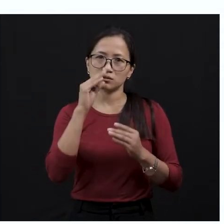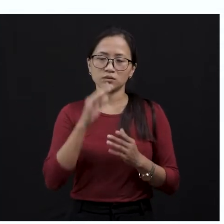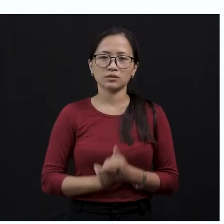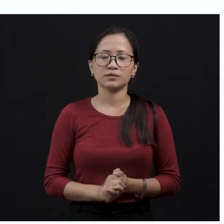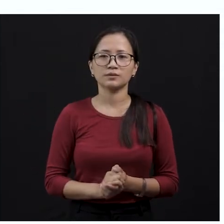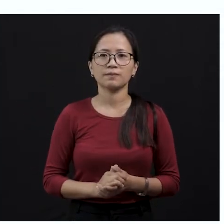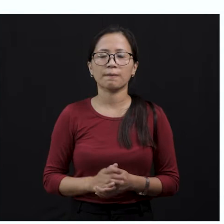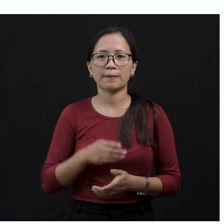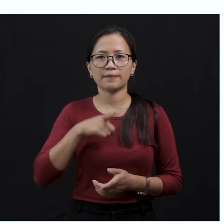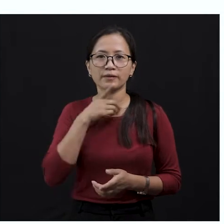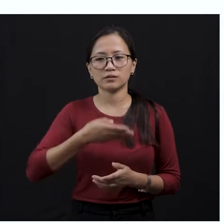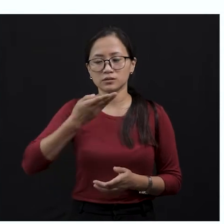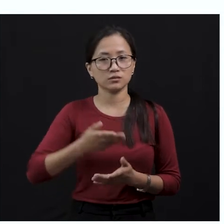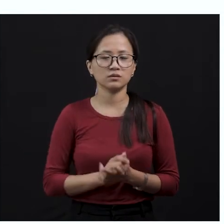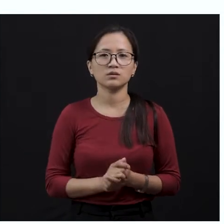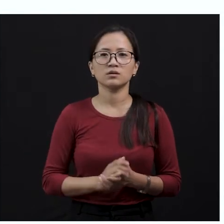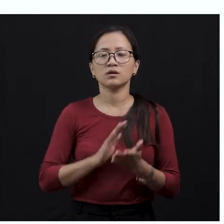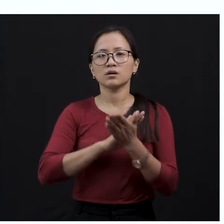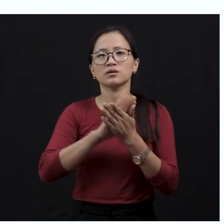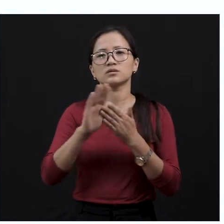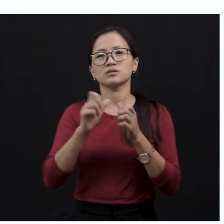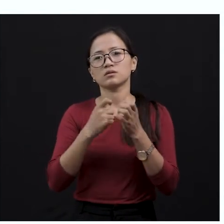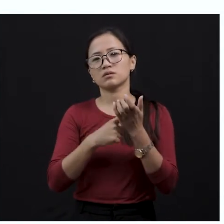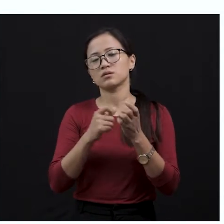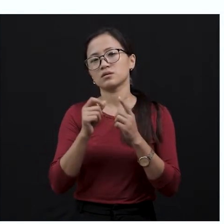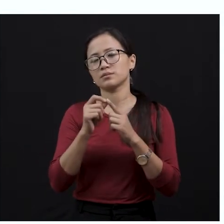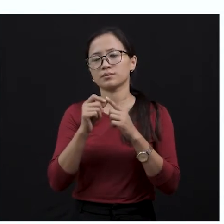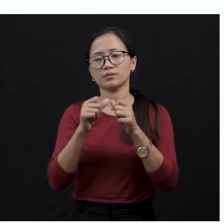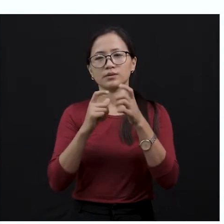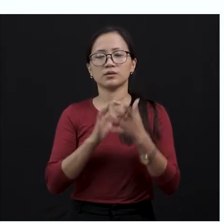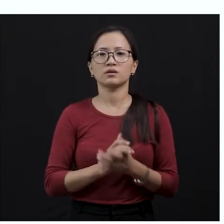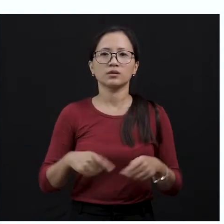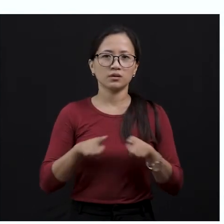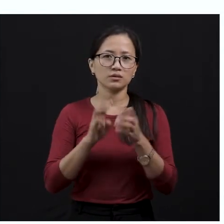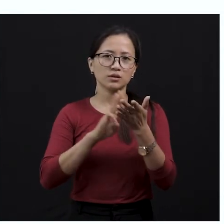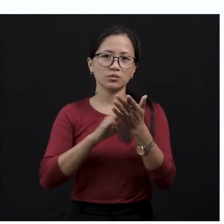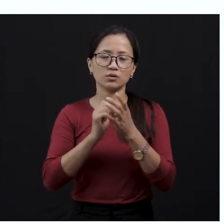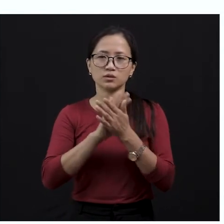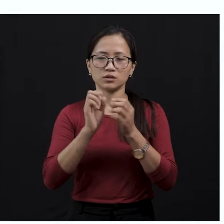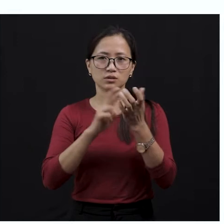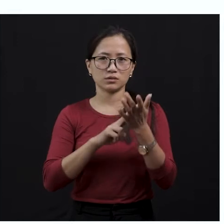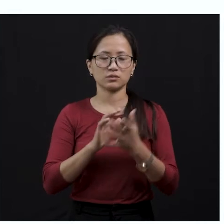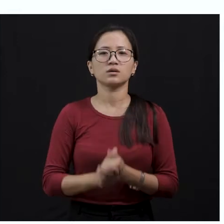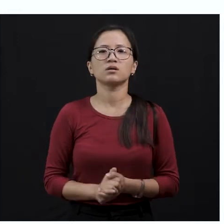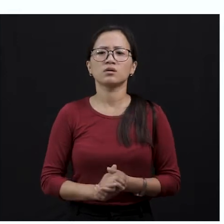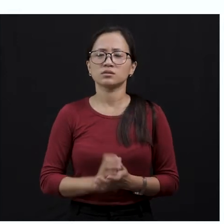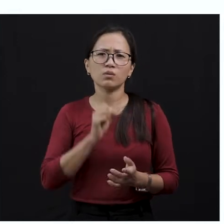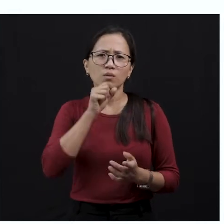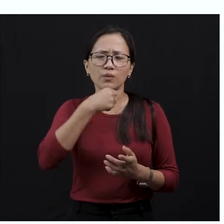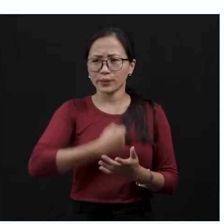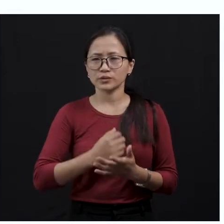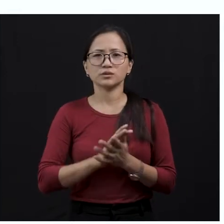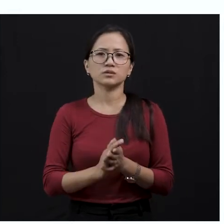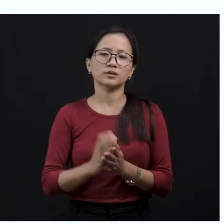to you about Harappa and Mohenjo-daro, where it was considered the oldest